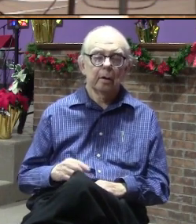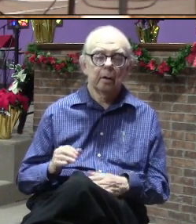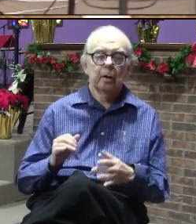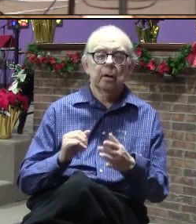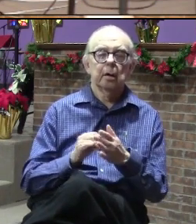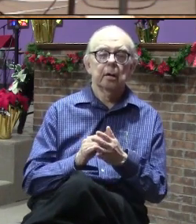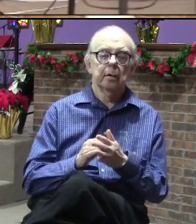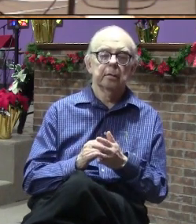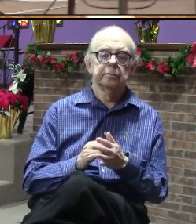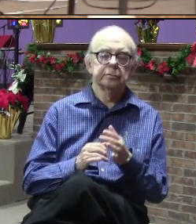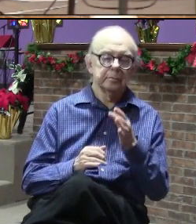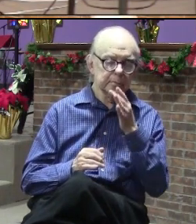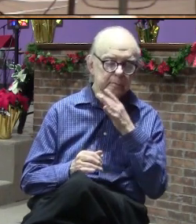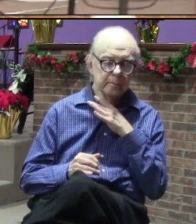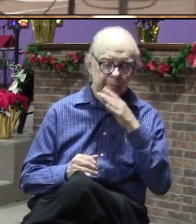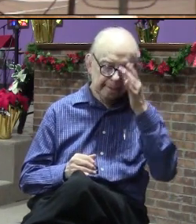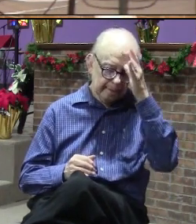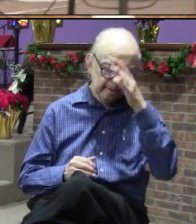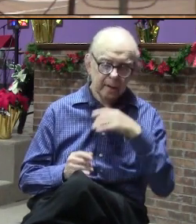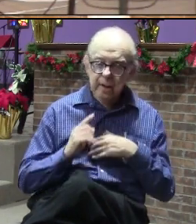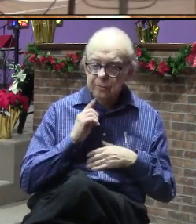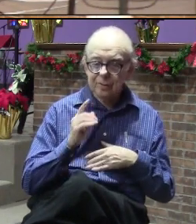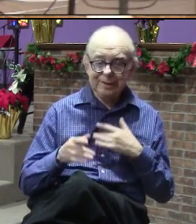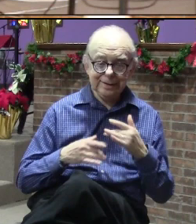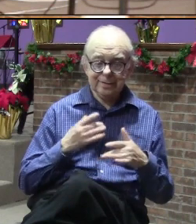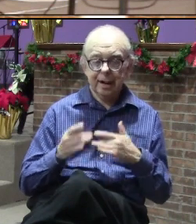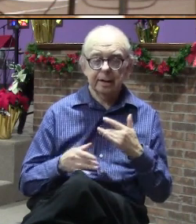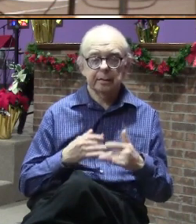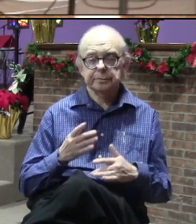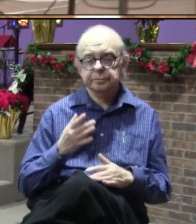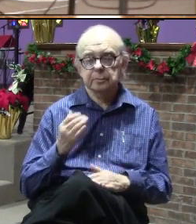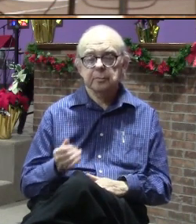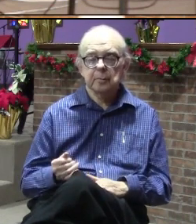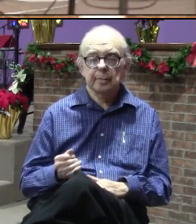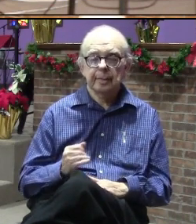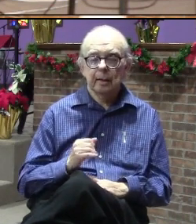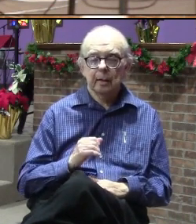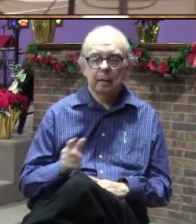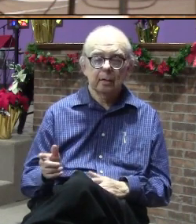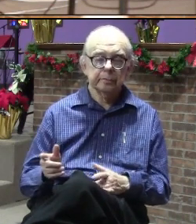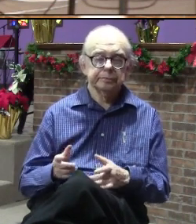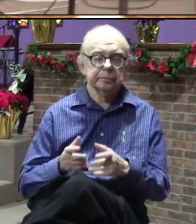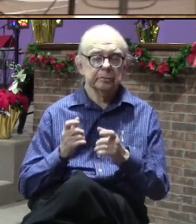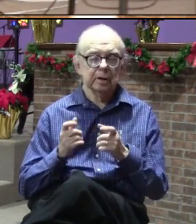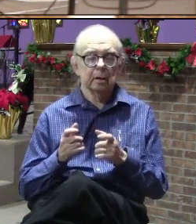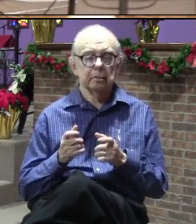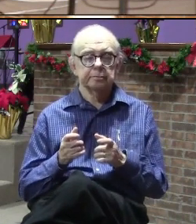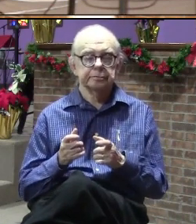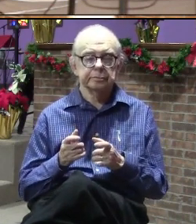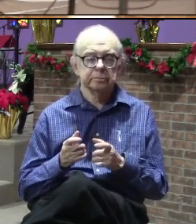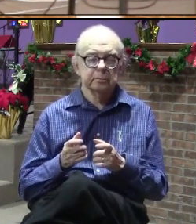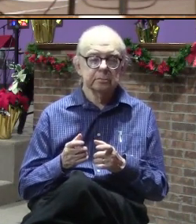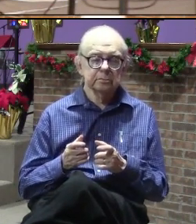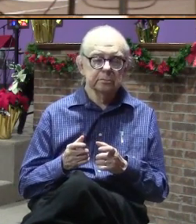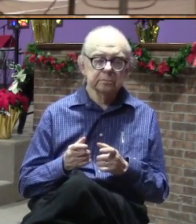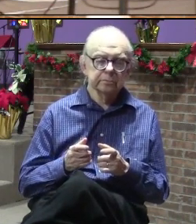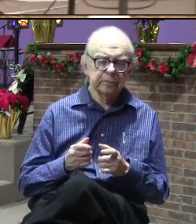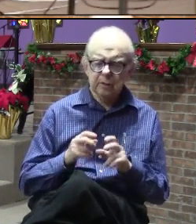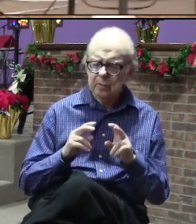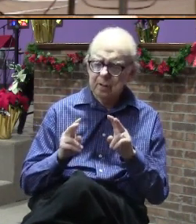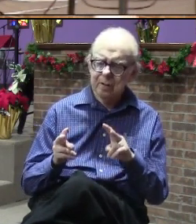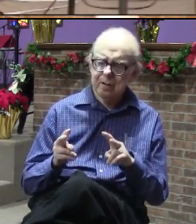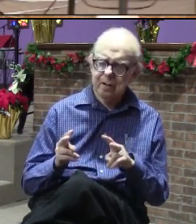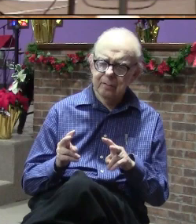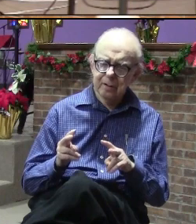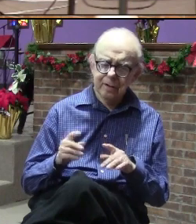That, ladies and gentlemen, is exciting, because all of a sudden you watch